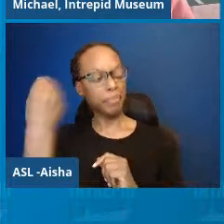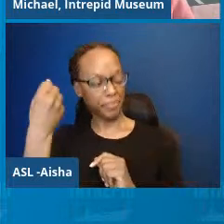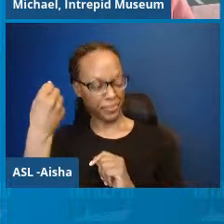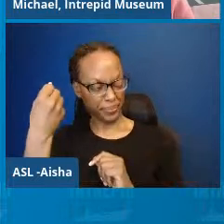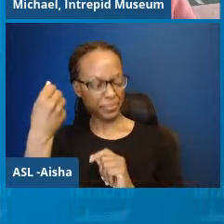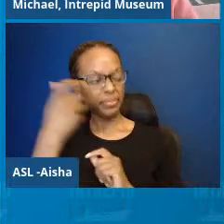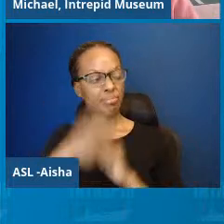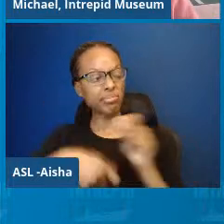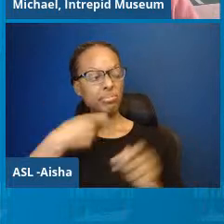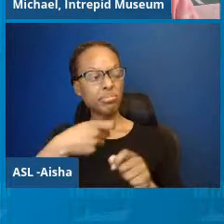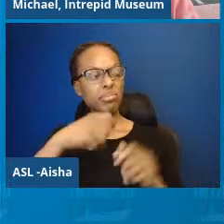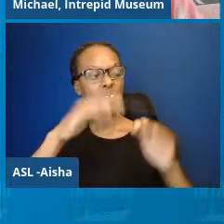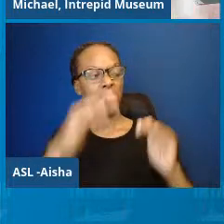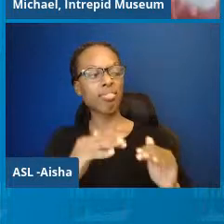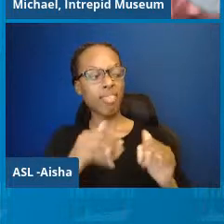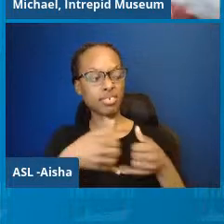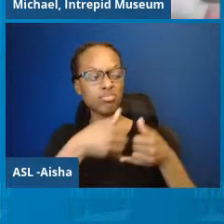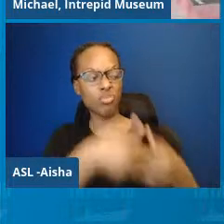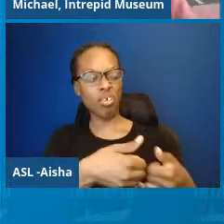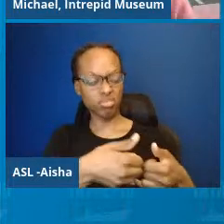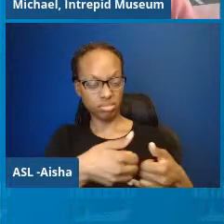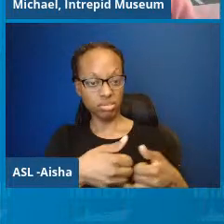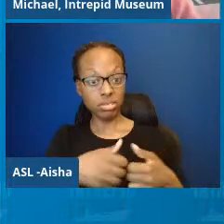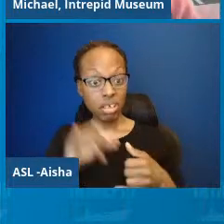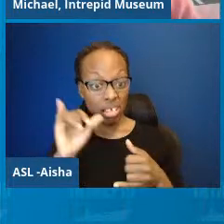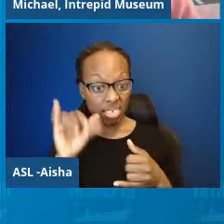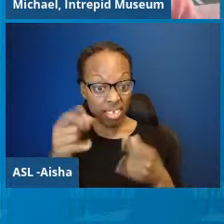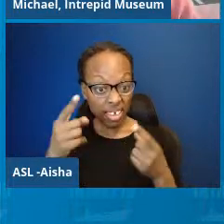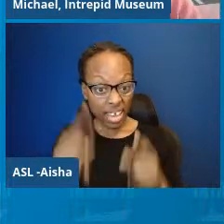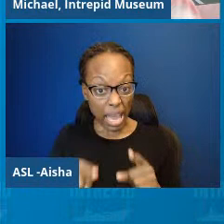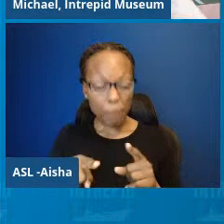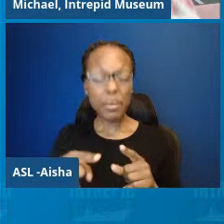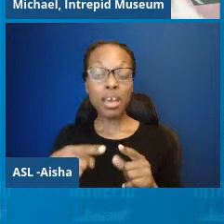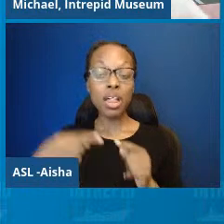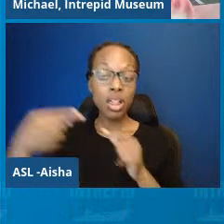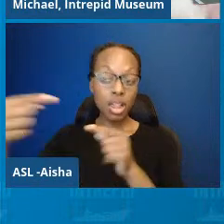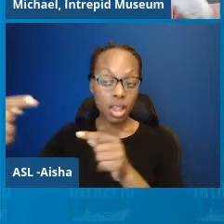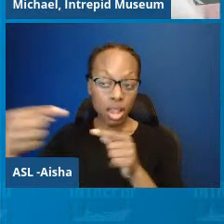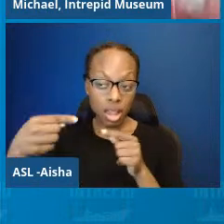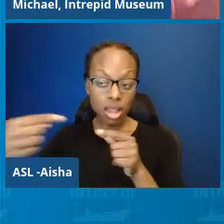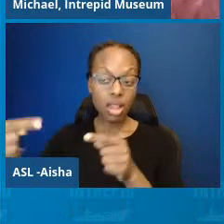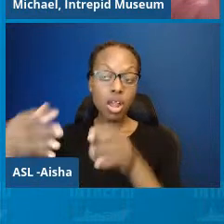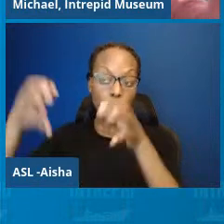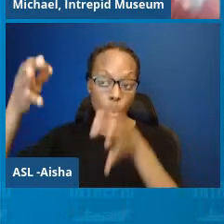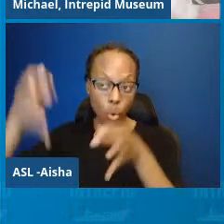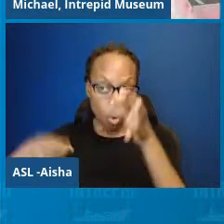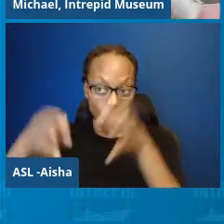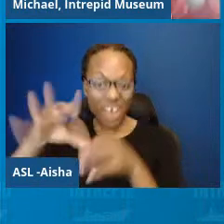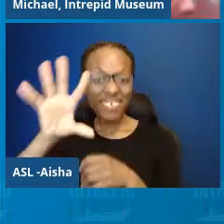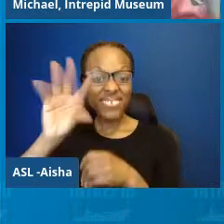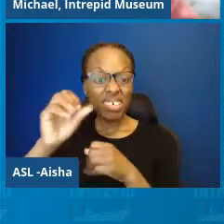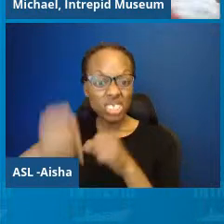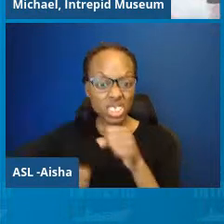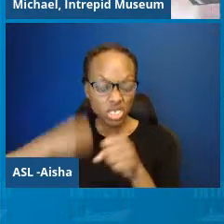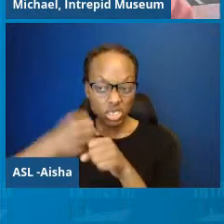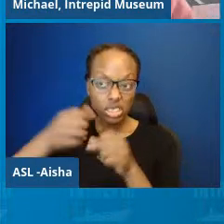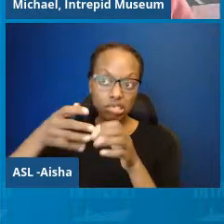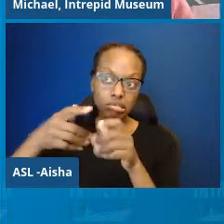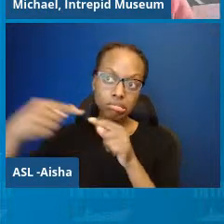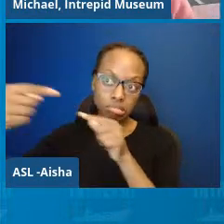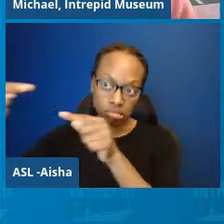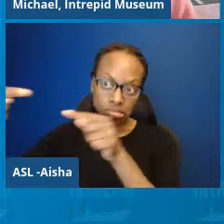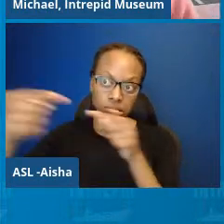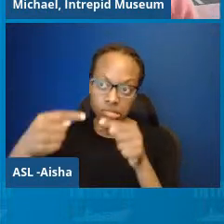to actually reclaim that original honor, moving back to the Navy Cross that was